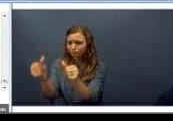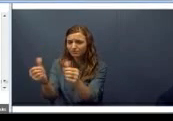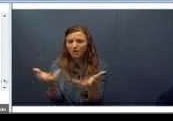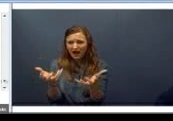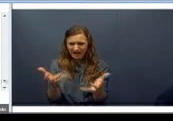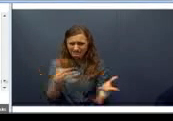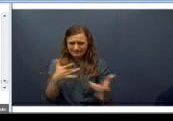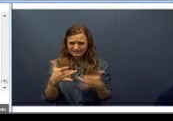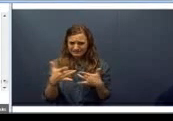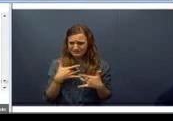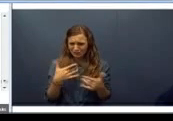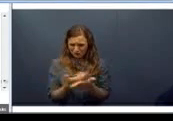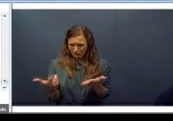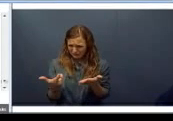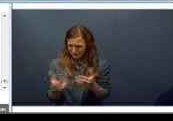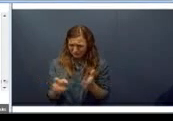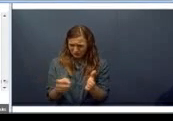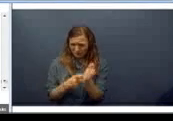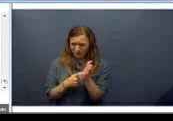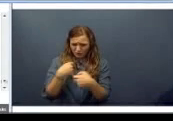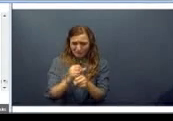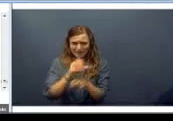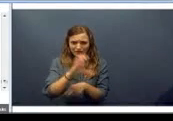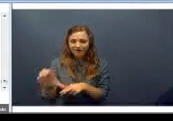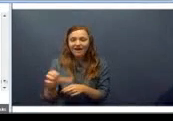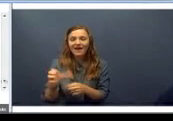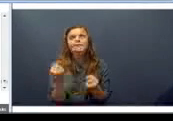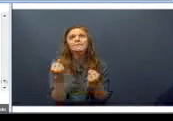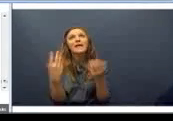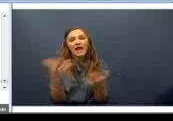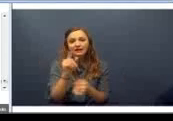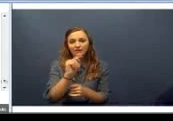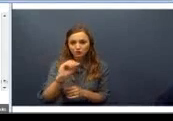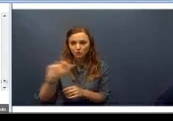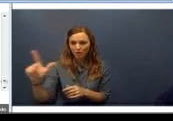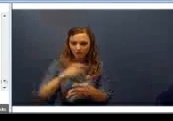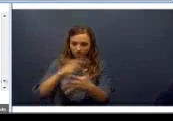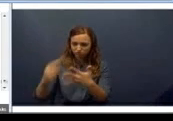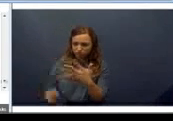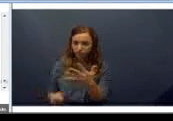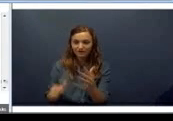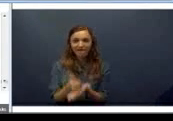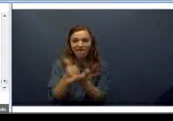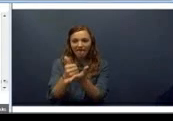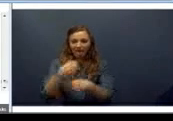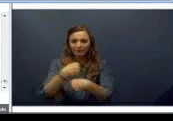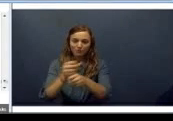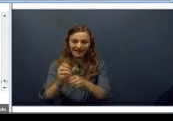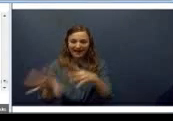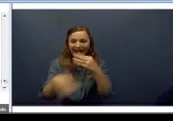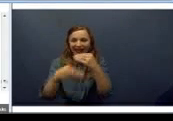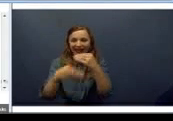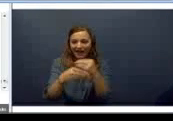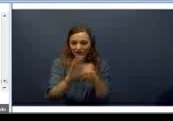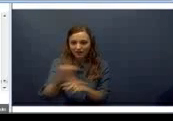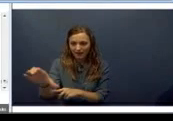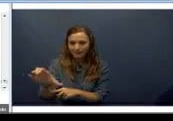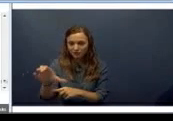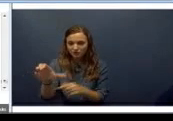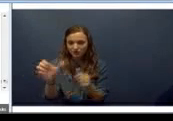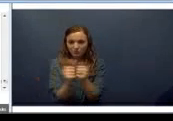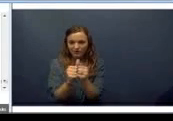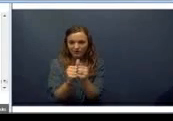content and you're worried about the resources it takes to caption them, there are many, many tools out there that can help you